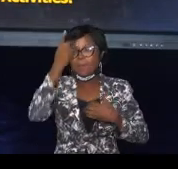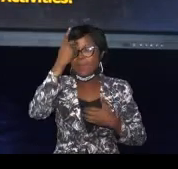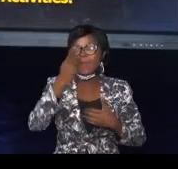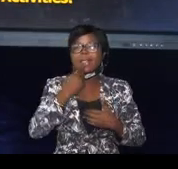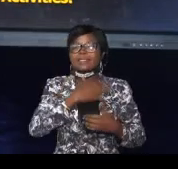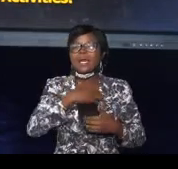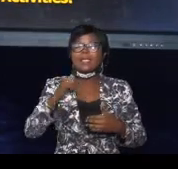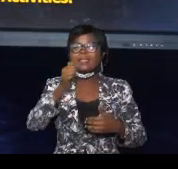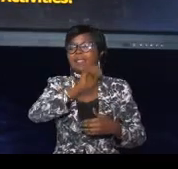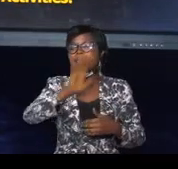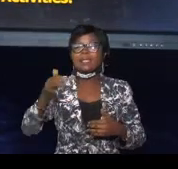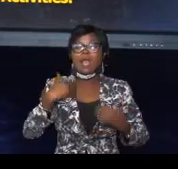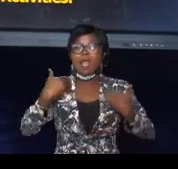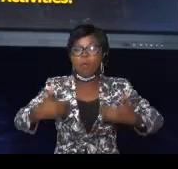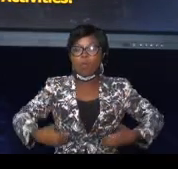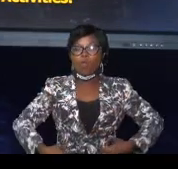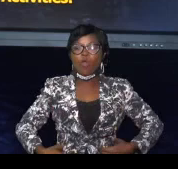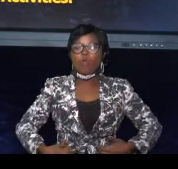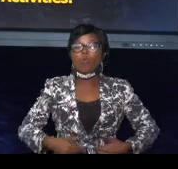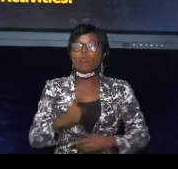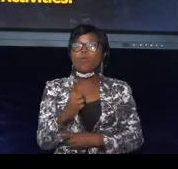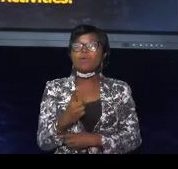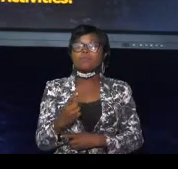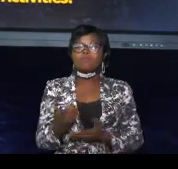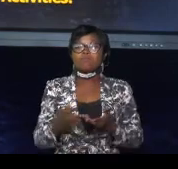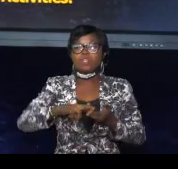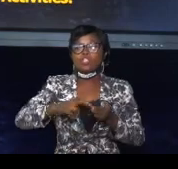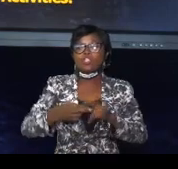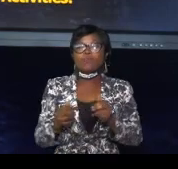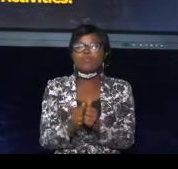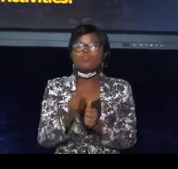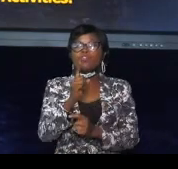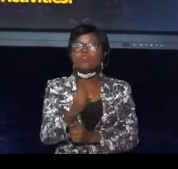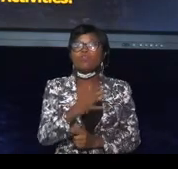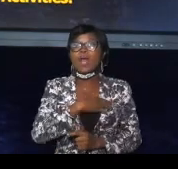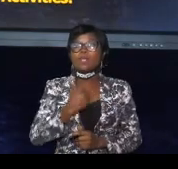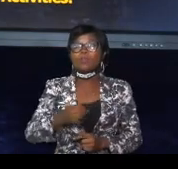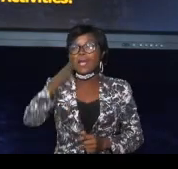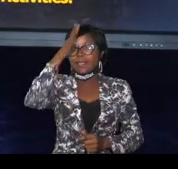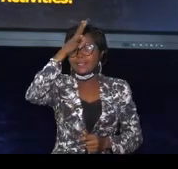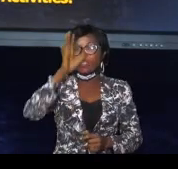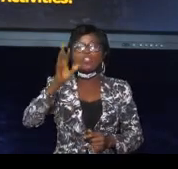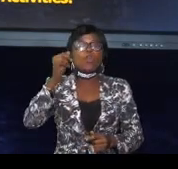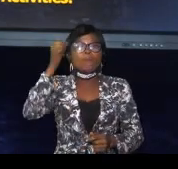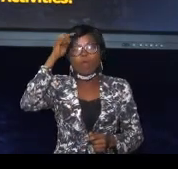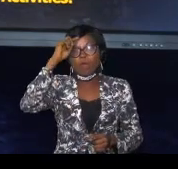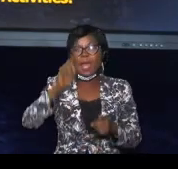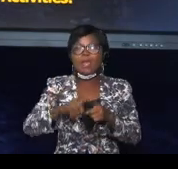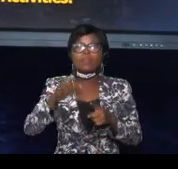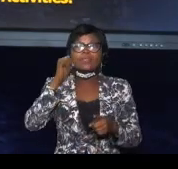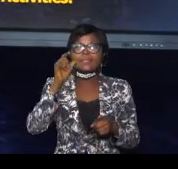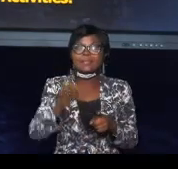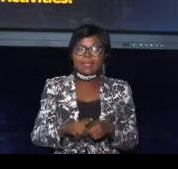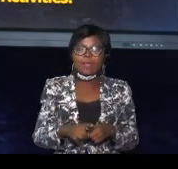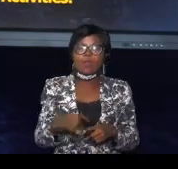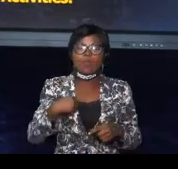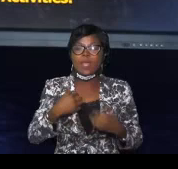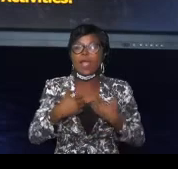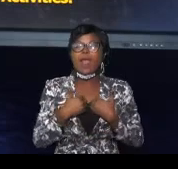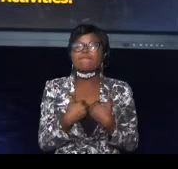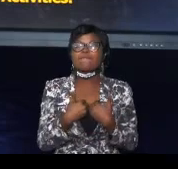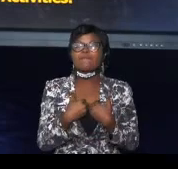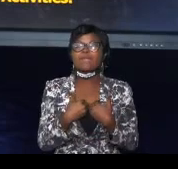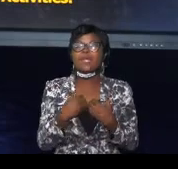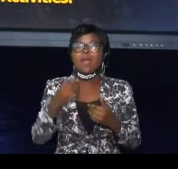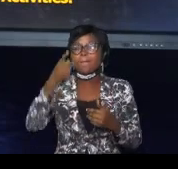have parents and their young ones. Is there any relationship between you and your daddy? Or your mommy? Your brother? Yeah.